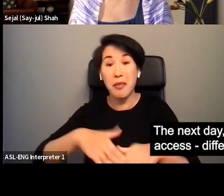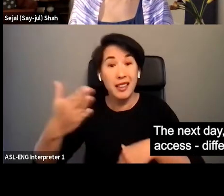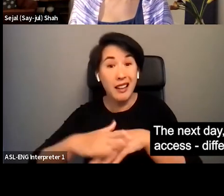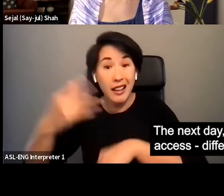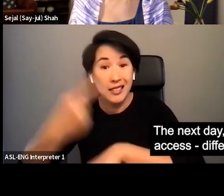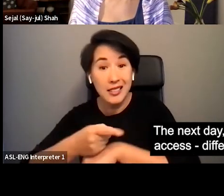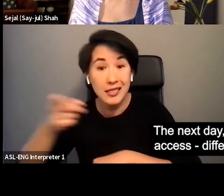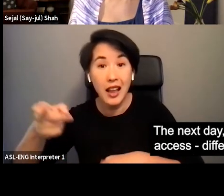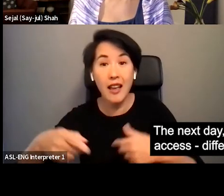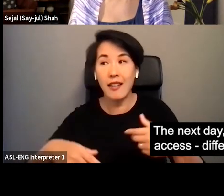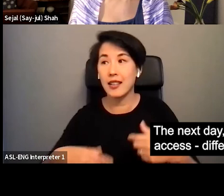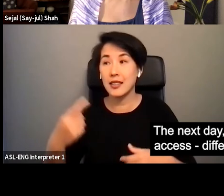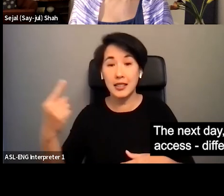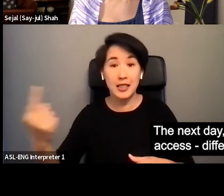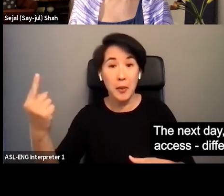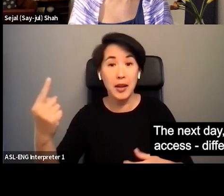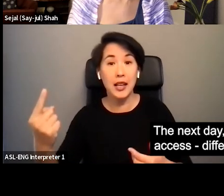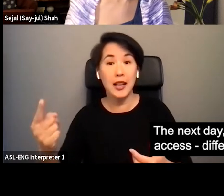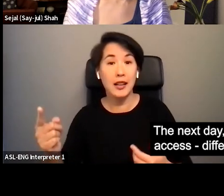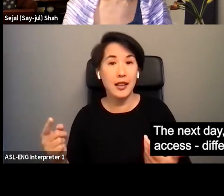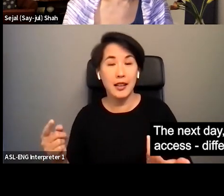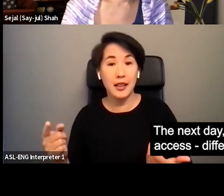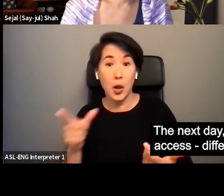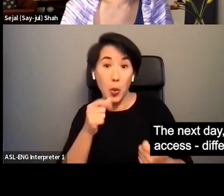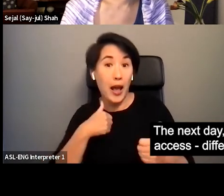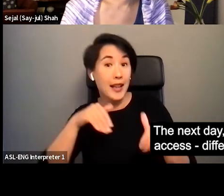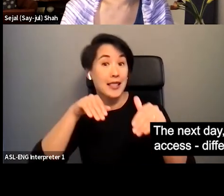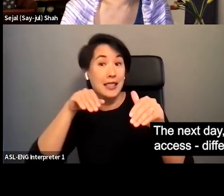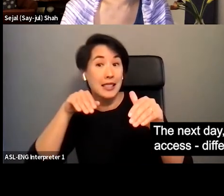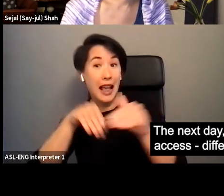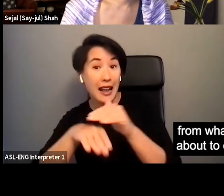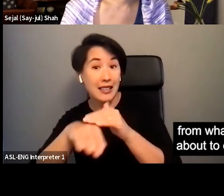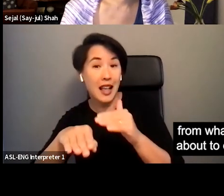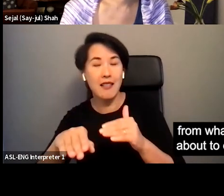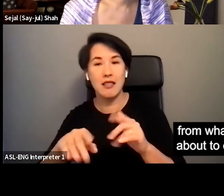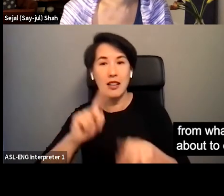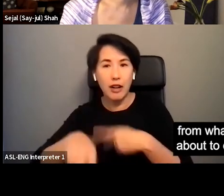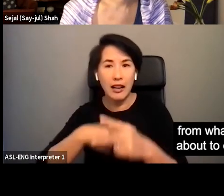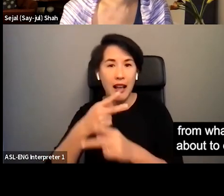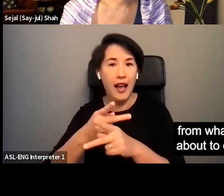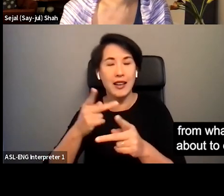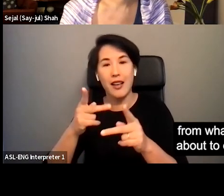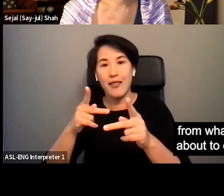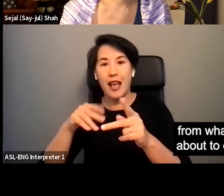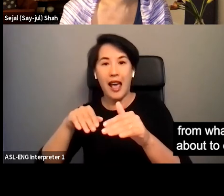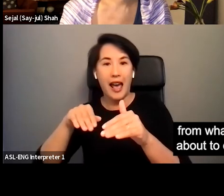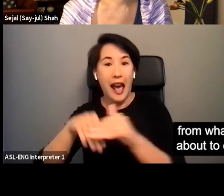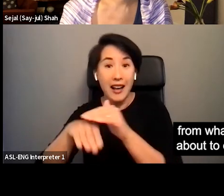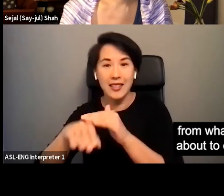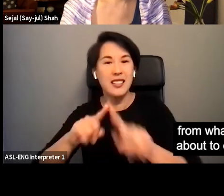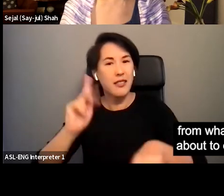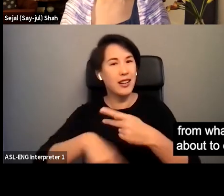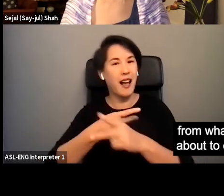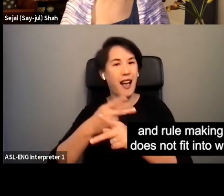somebody who has access, different type of access from what we are talking about,